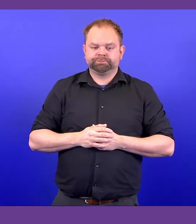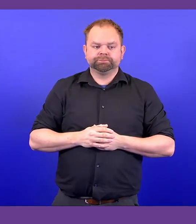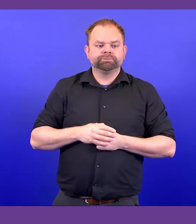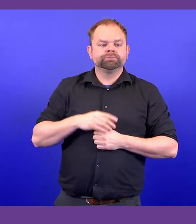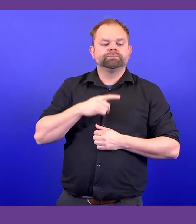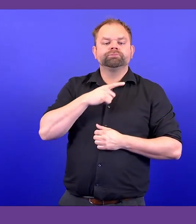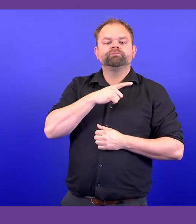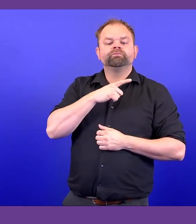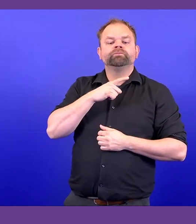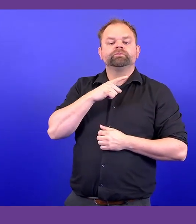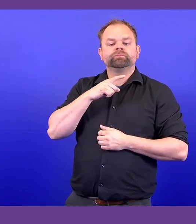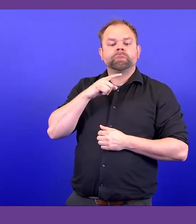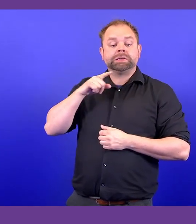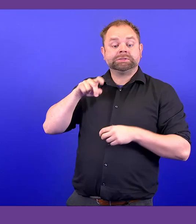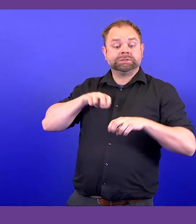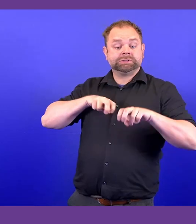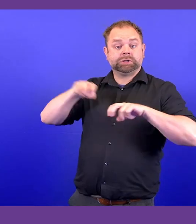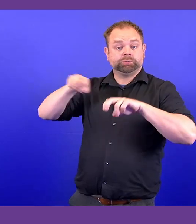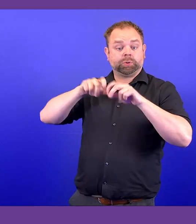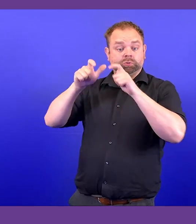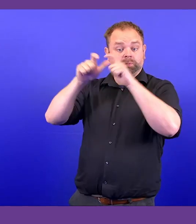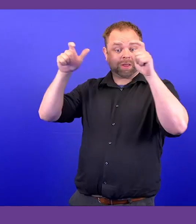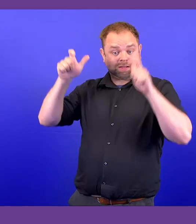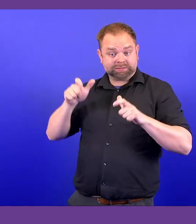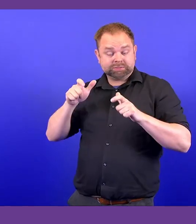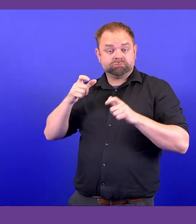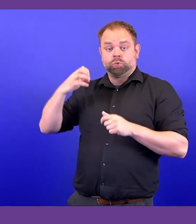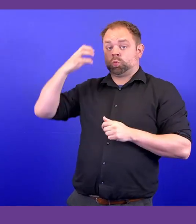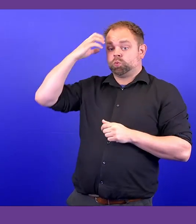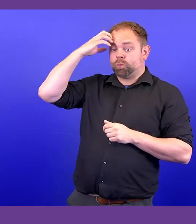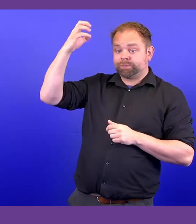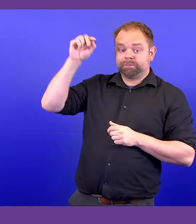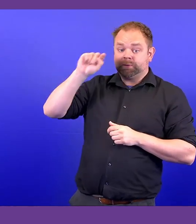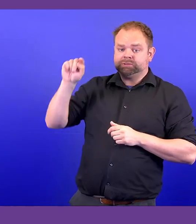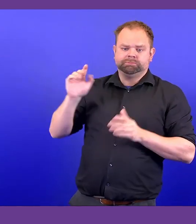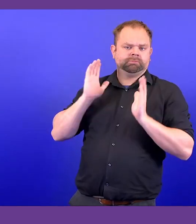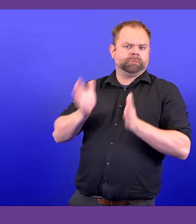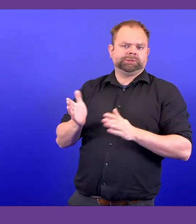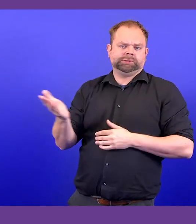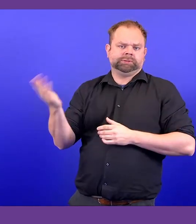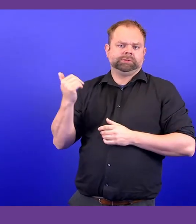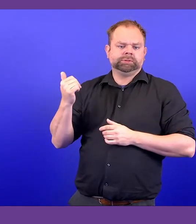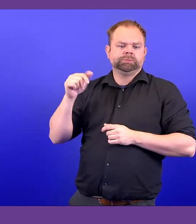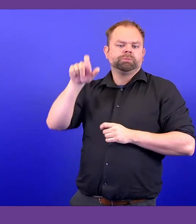because it will be them who are using public transport in their everyday lives.